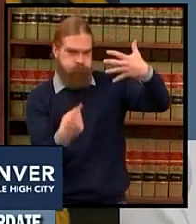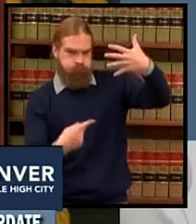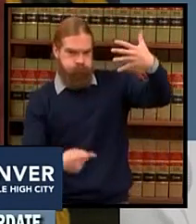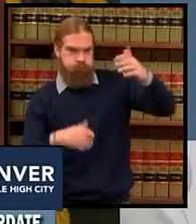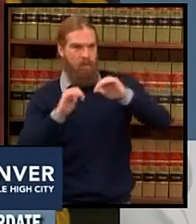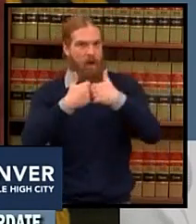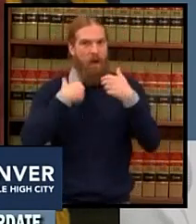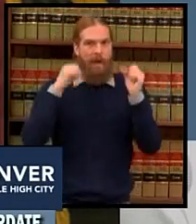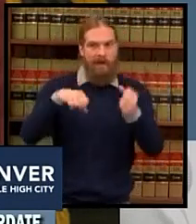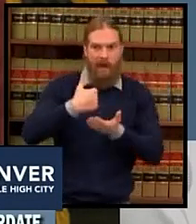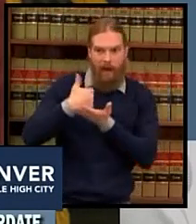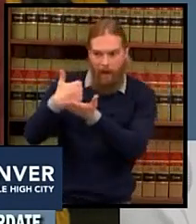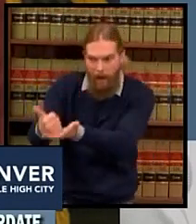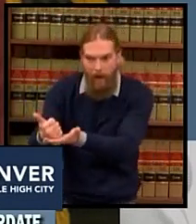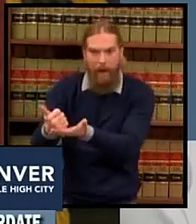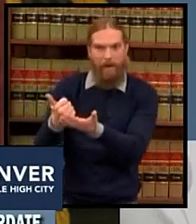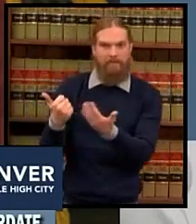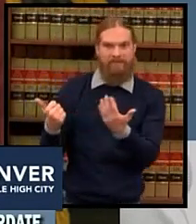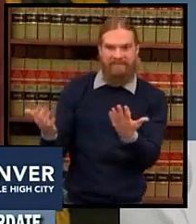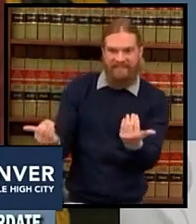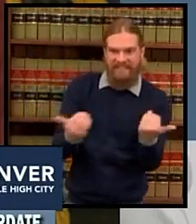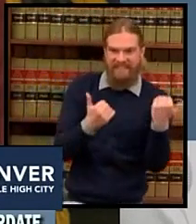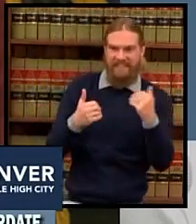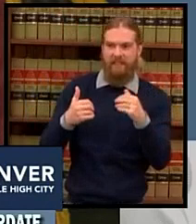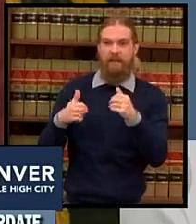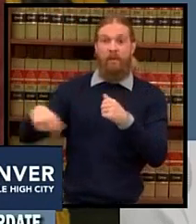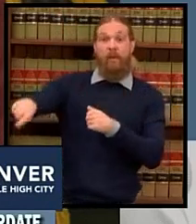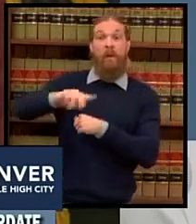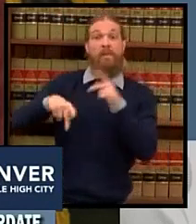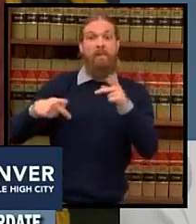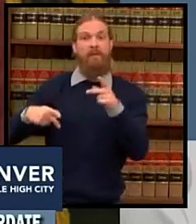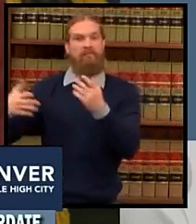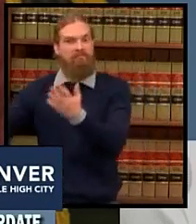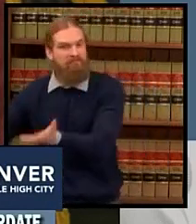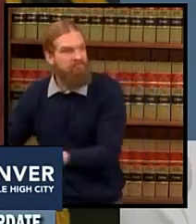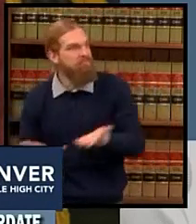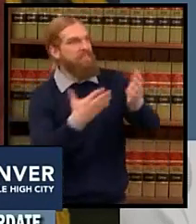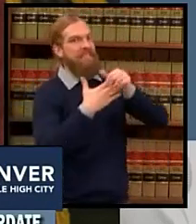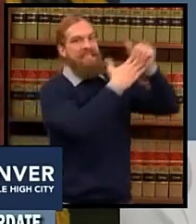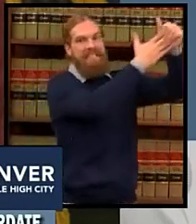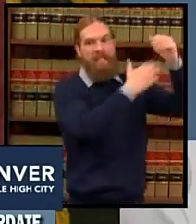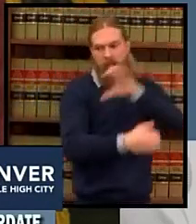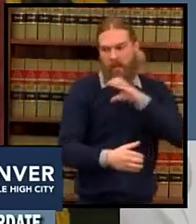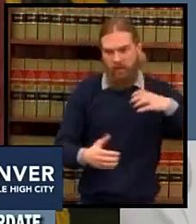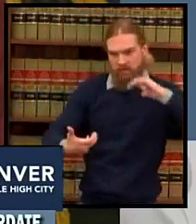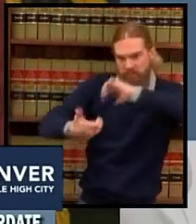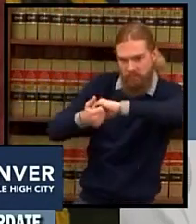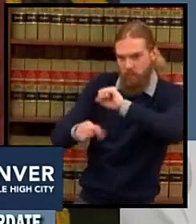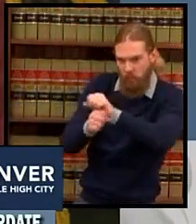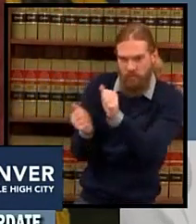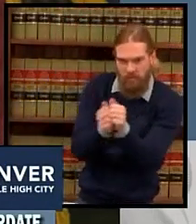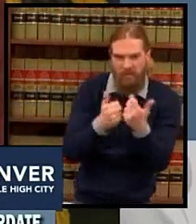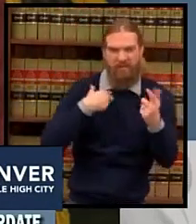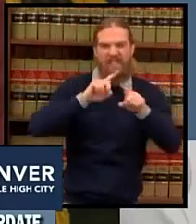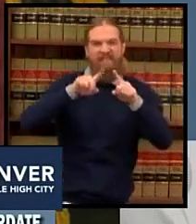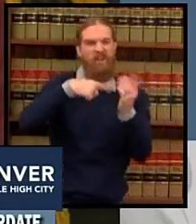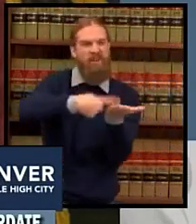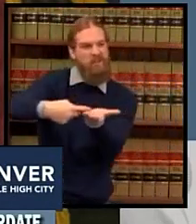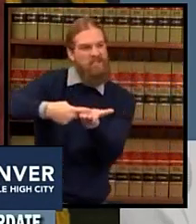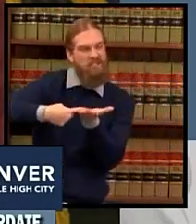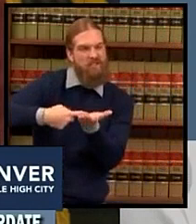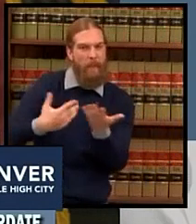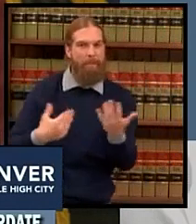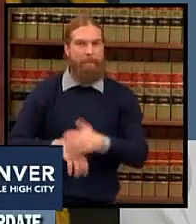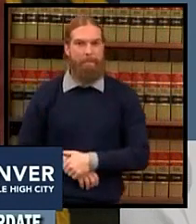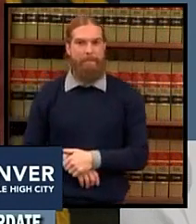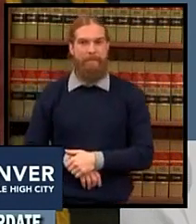the American Relief Bill through Congress, and conversation with our delegation members, and all those are staying focused